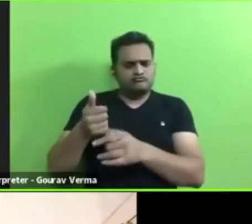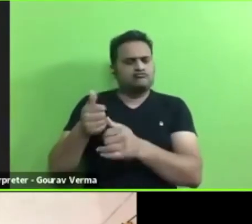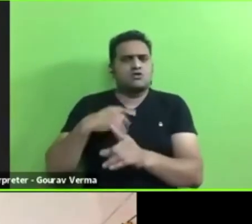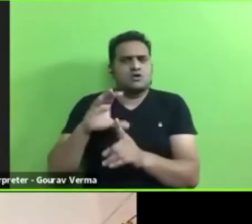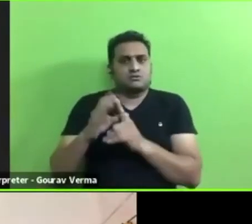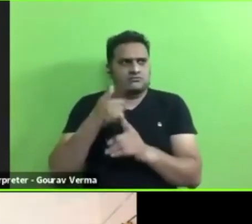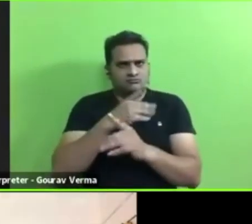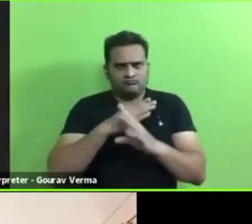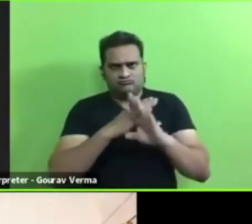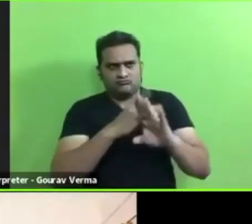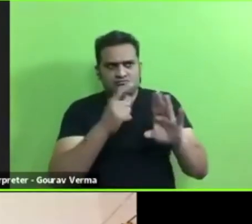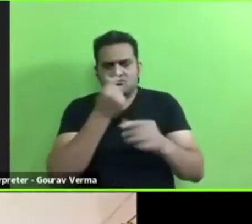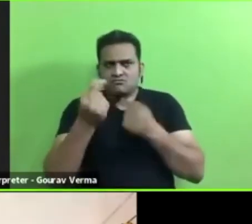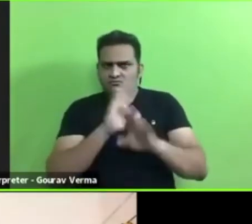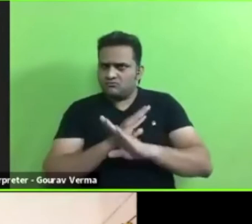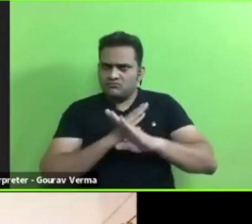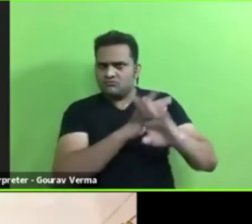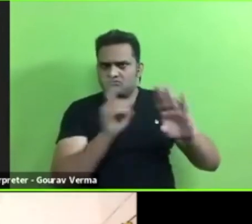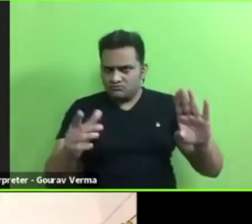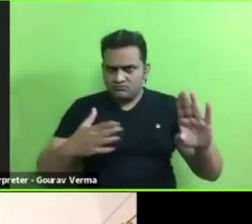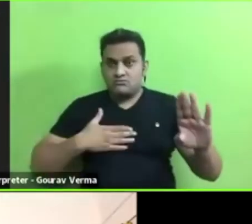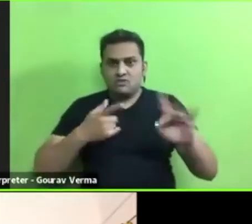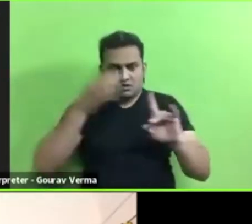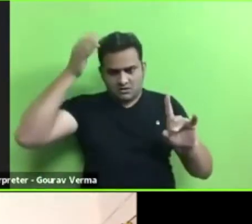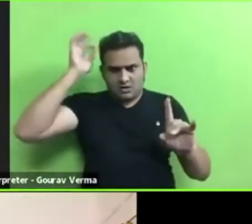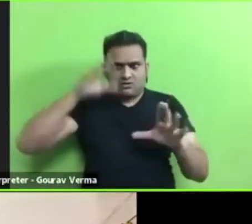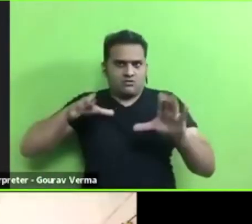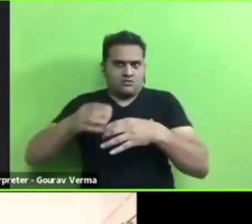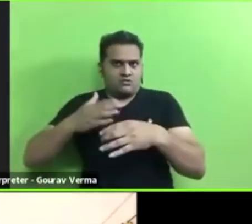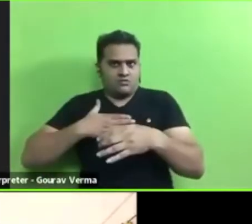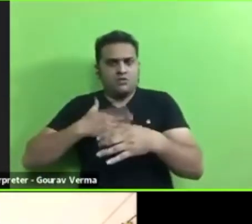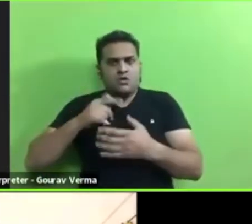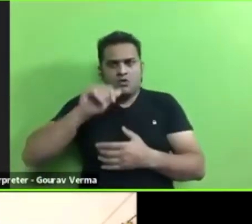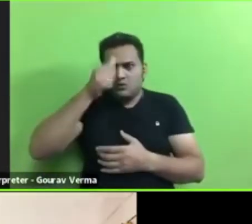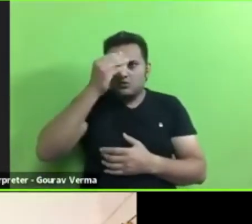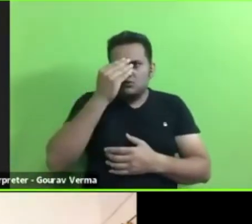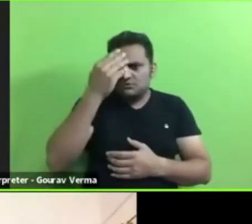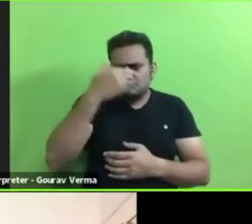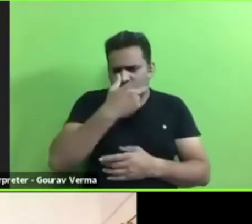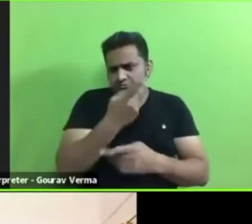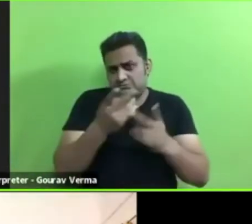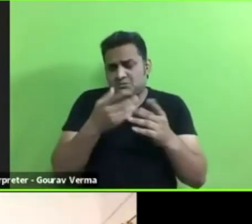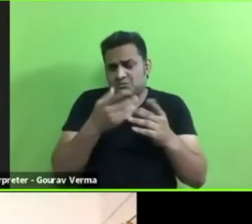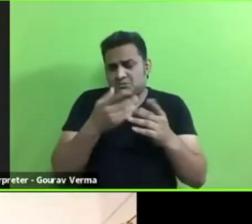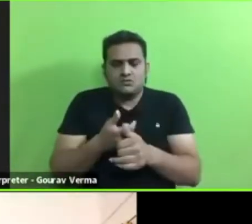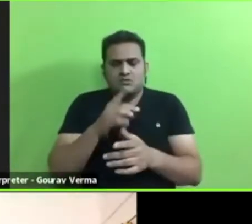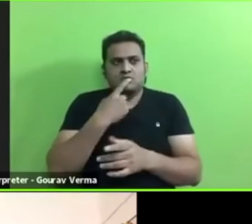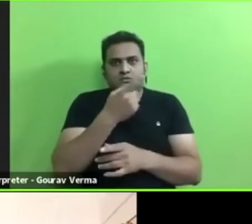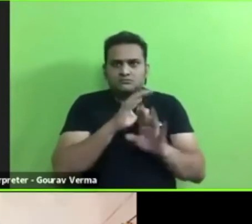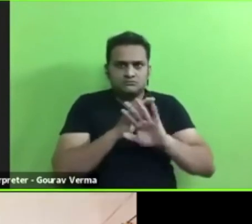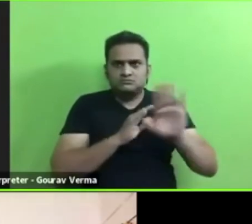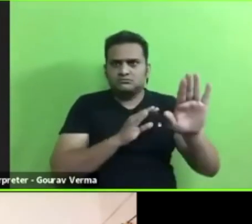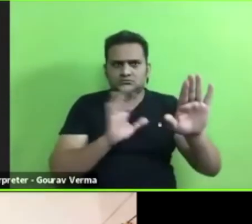it. You're going to protect it by caste. You're going to protect it by religion. You're going to still push people away and say,